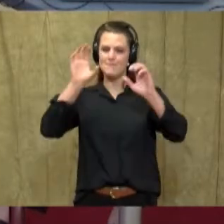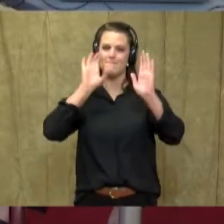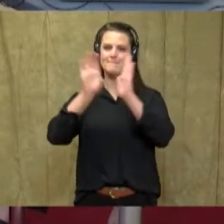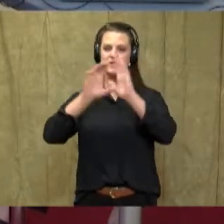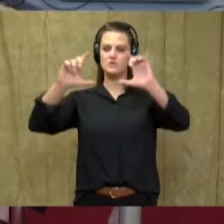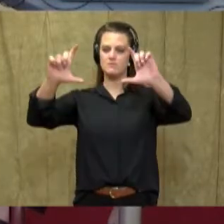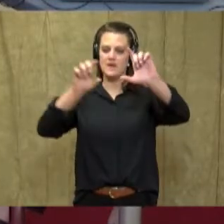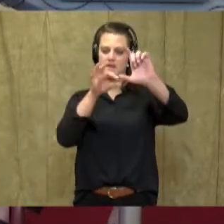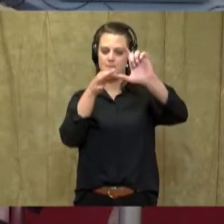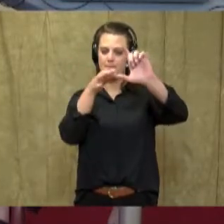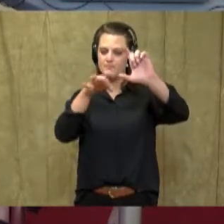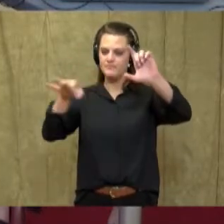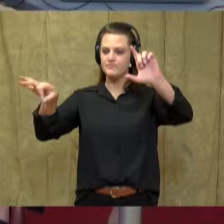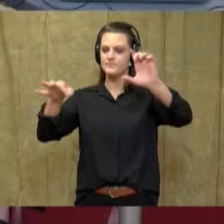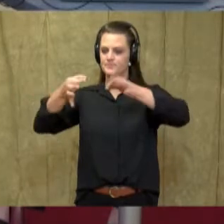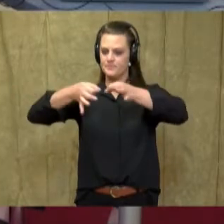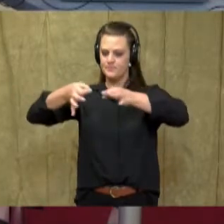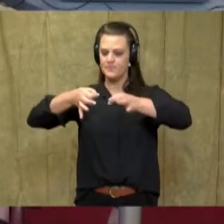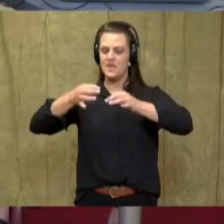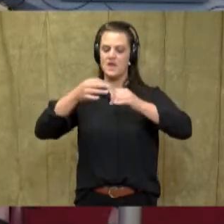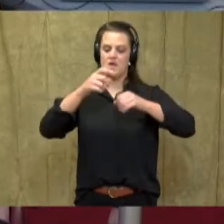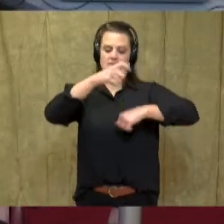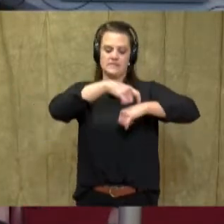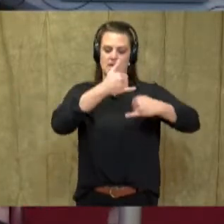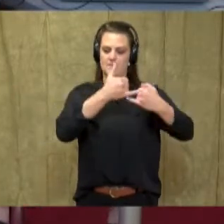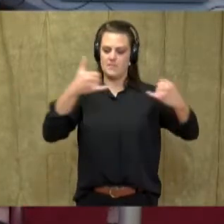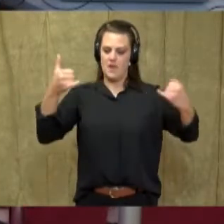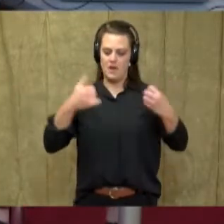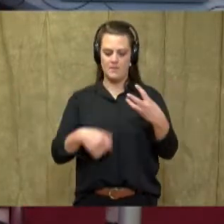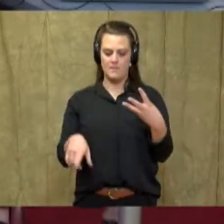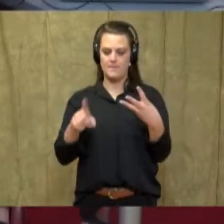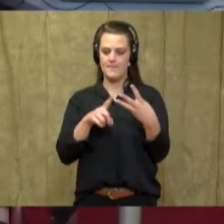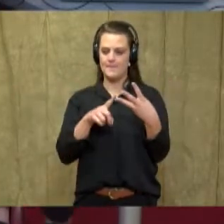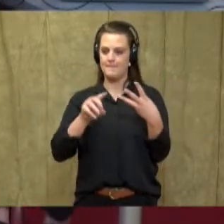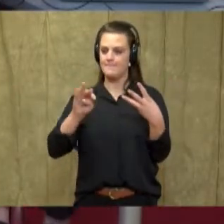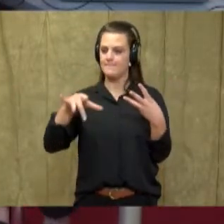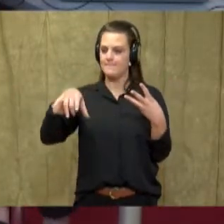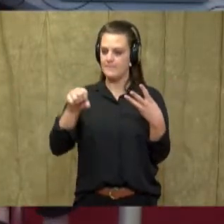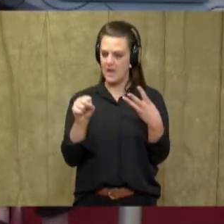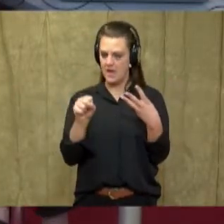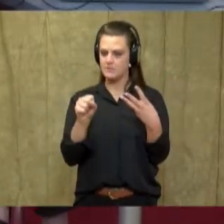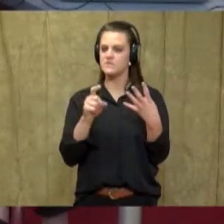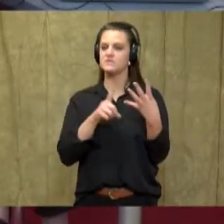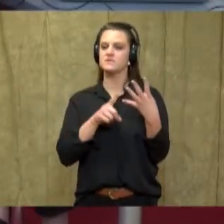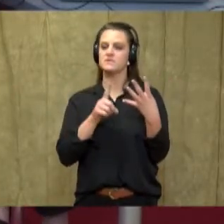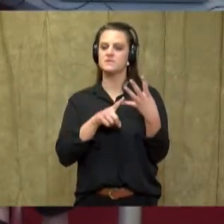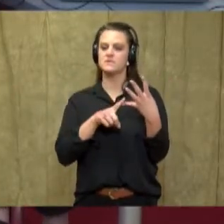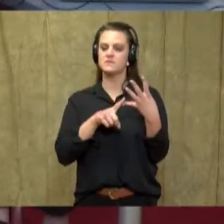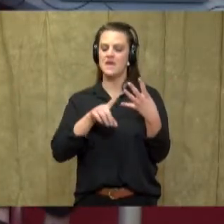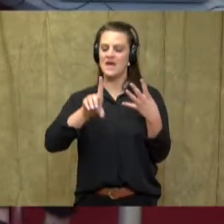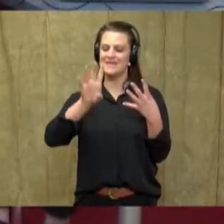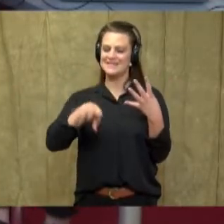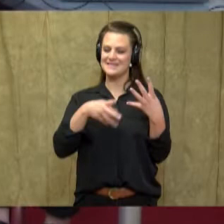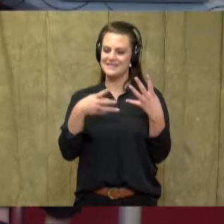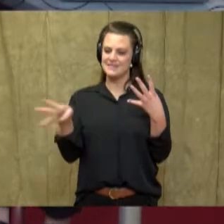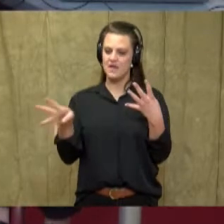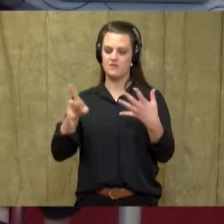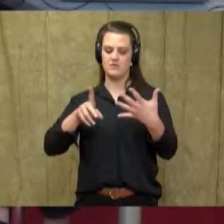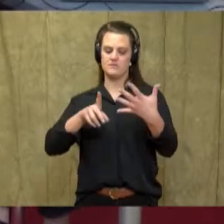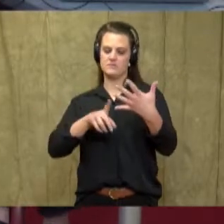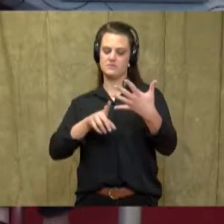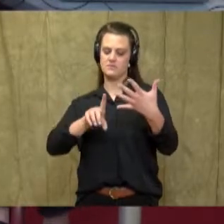captions, as well as timelines, maps, diagrams also with captions, charts,